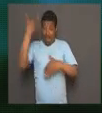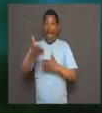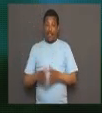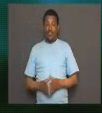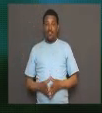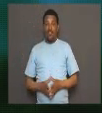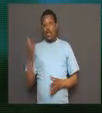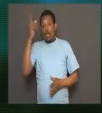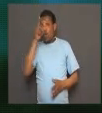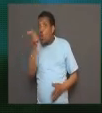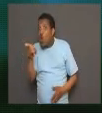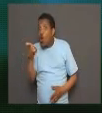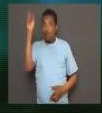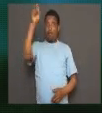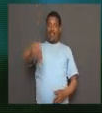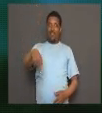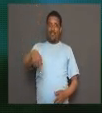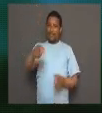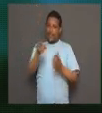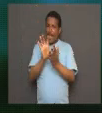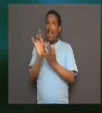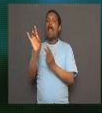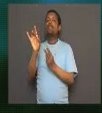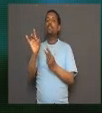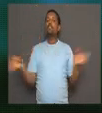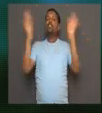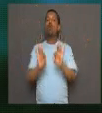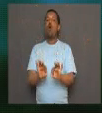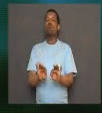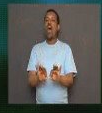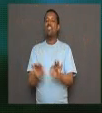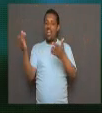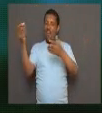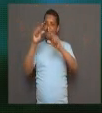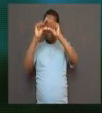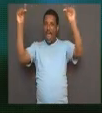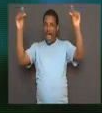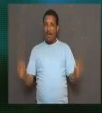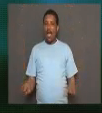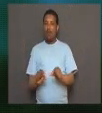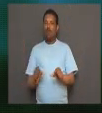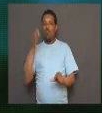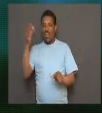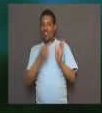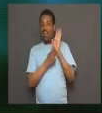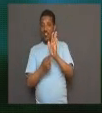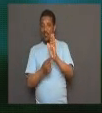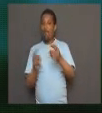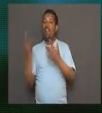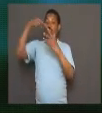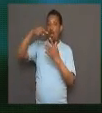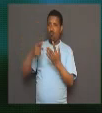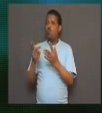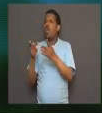Next, you must select the important frames of reference for